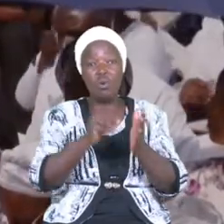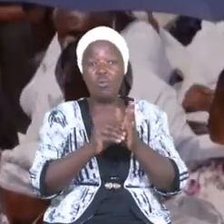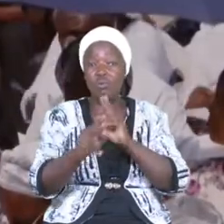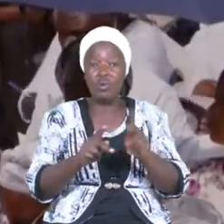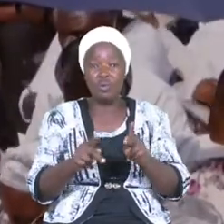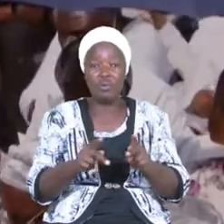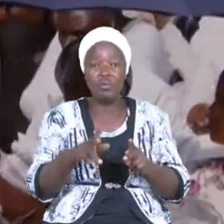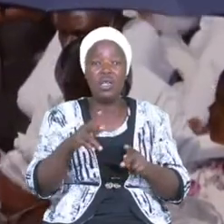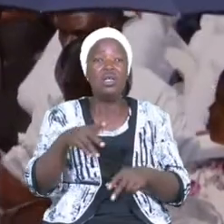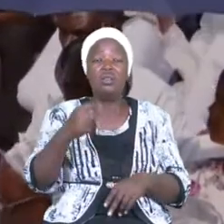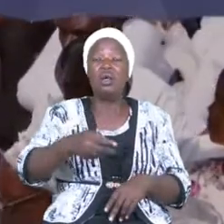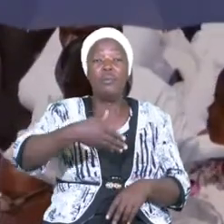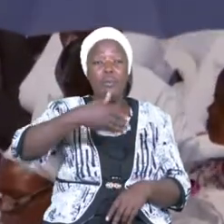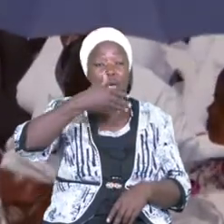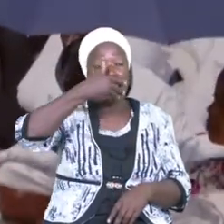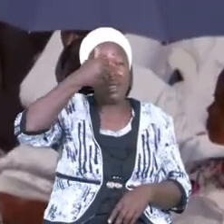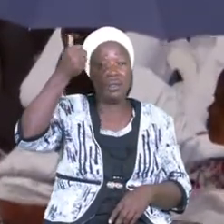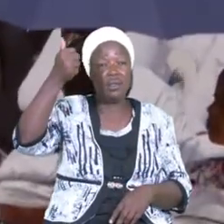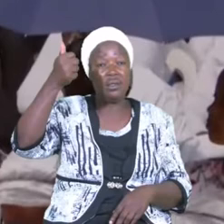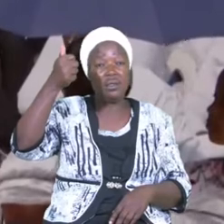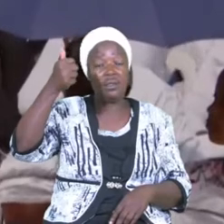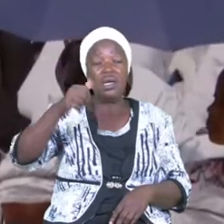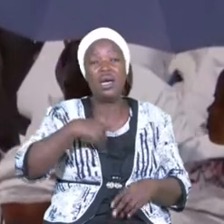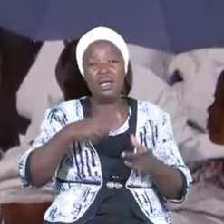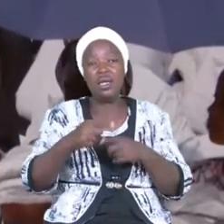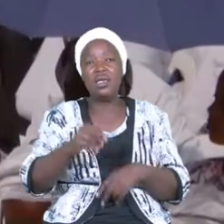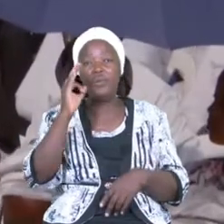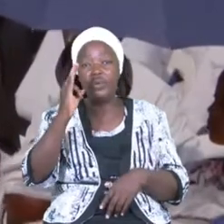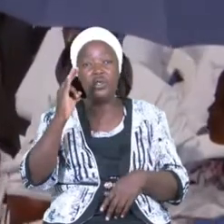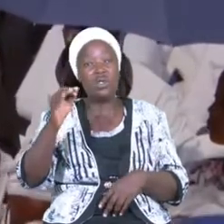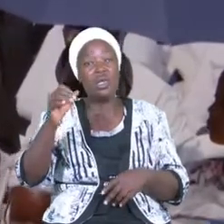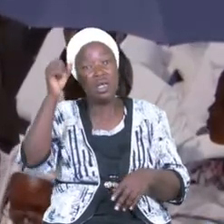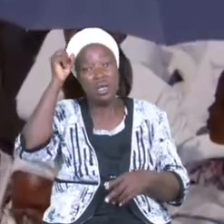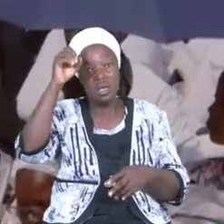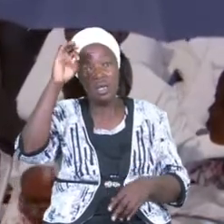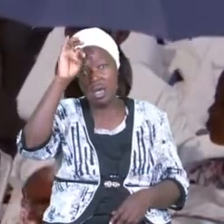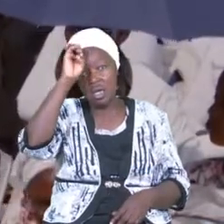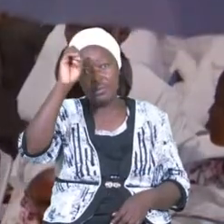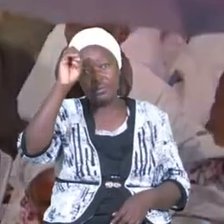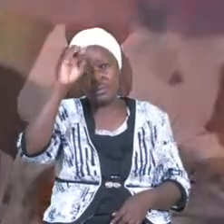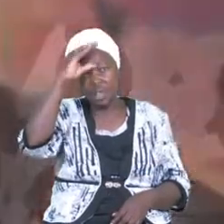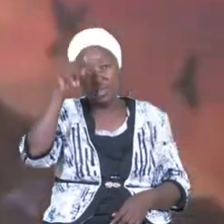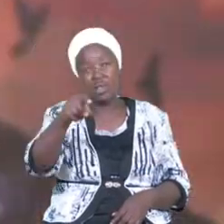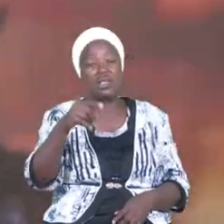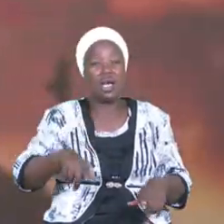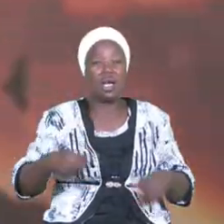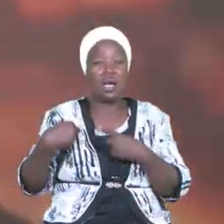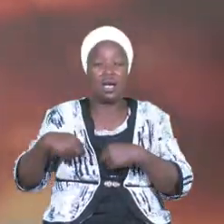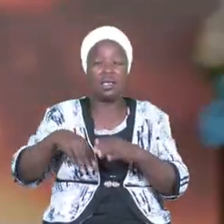best. And he preached his heart out. And so, at the end of the